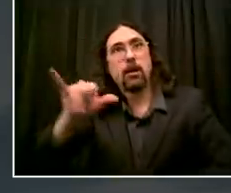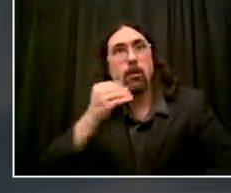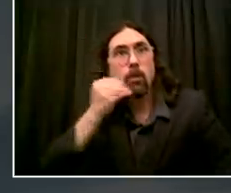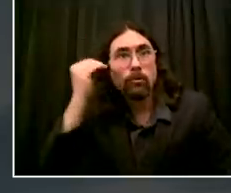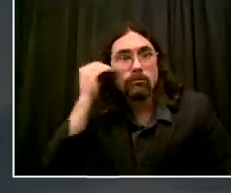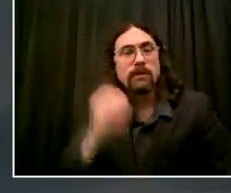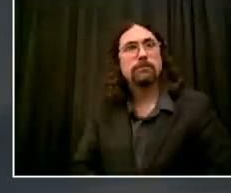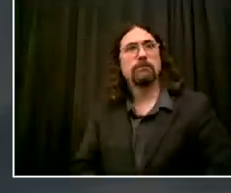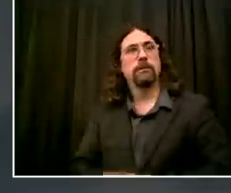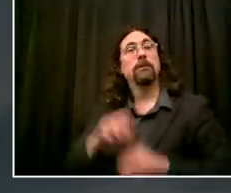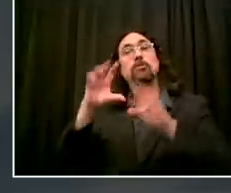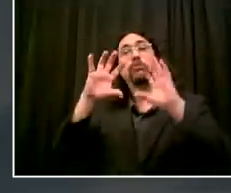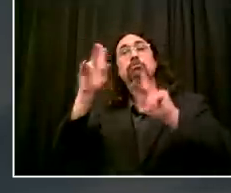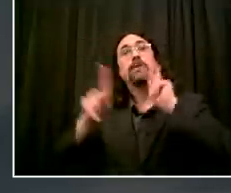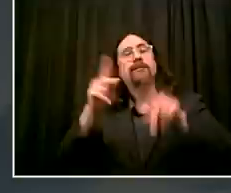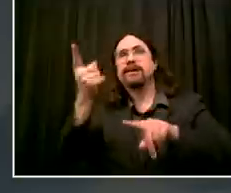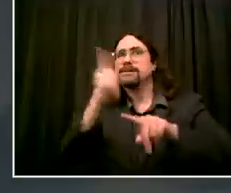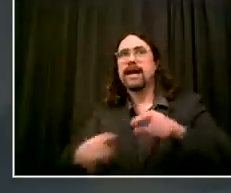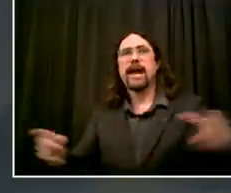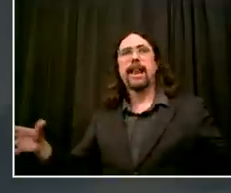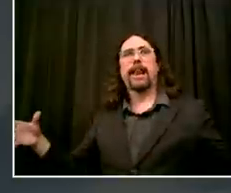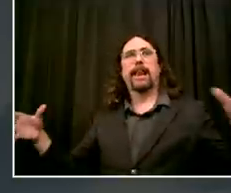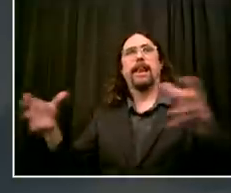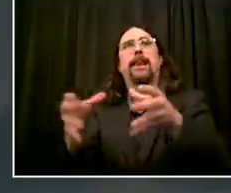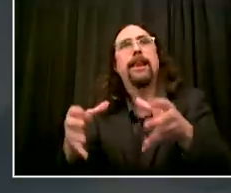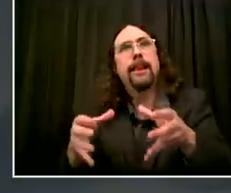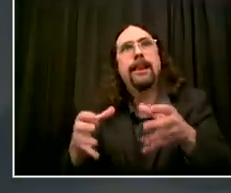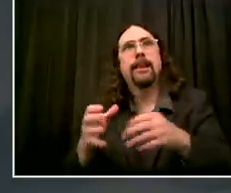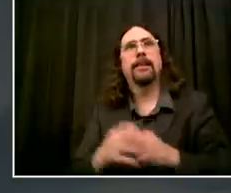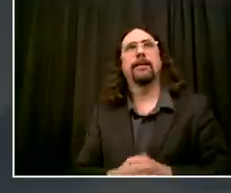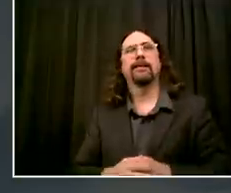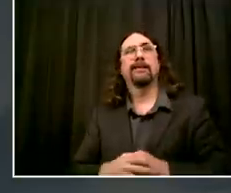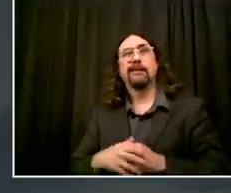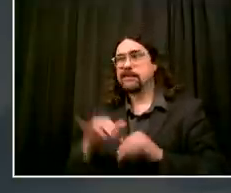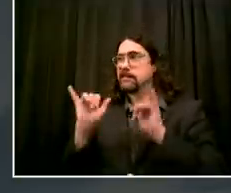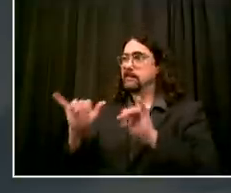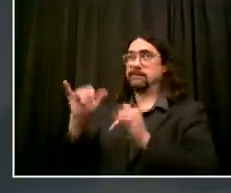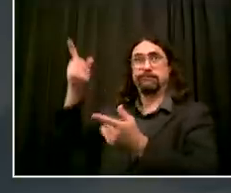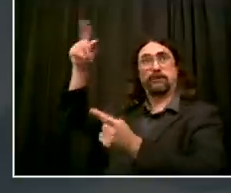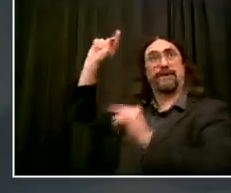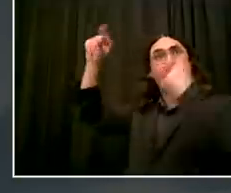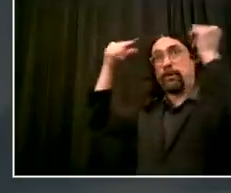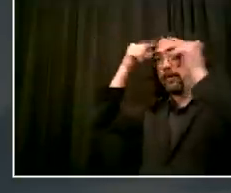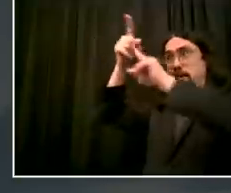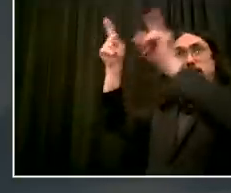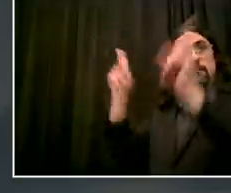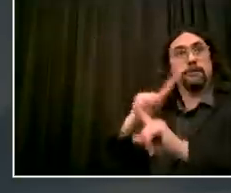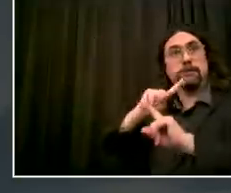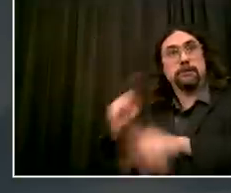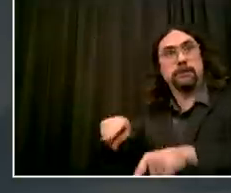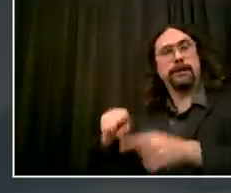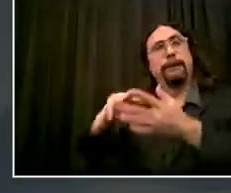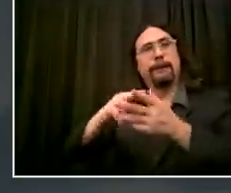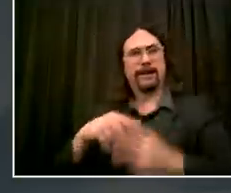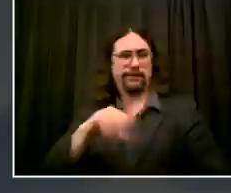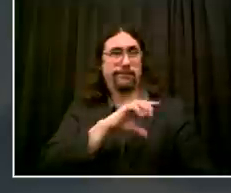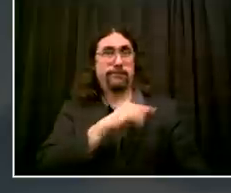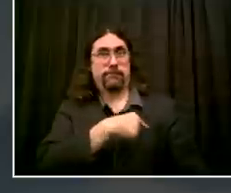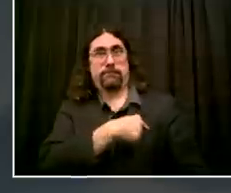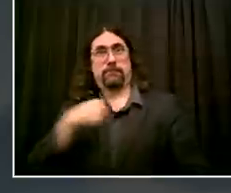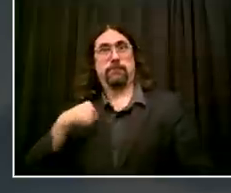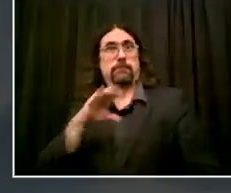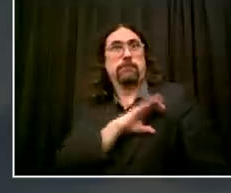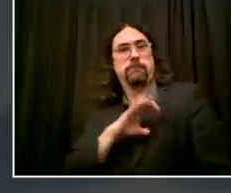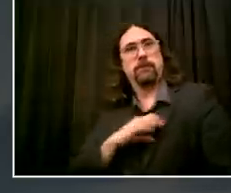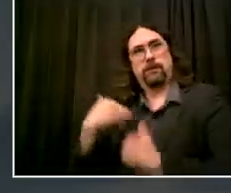with external partners, celebrities in some case, and asked them what they would do with us in terms of sports leagues online. I